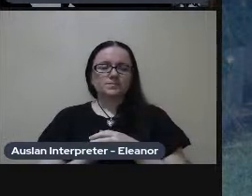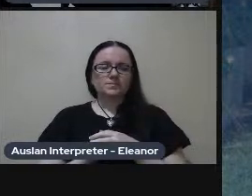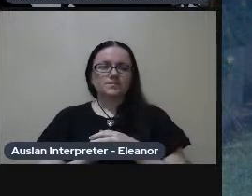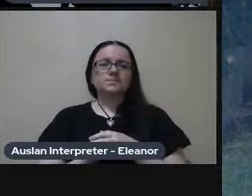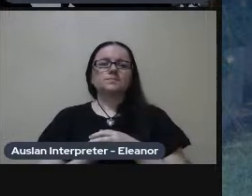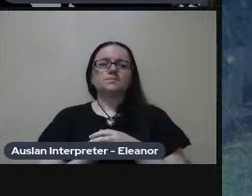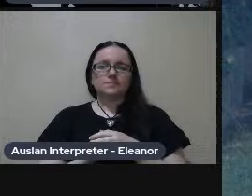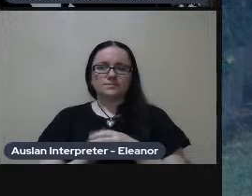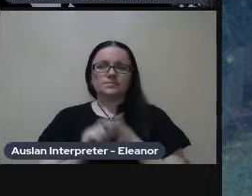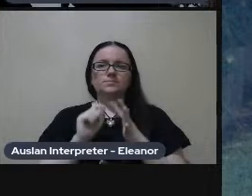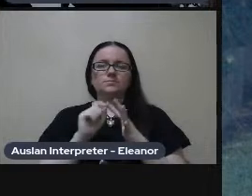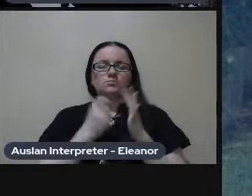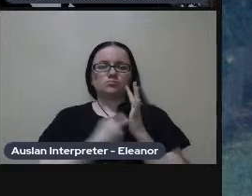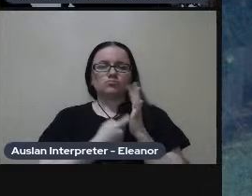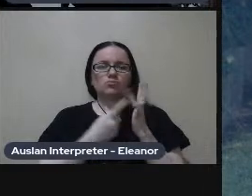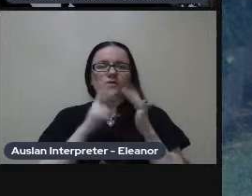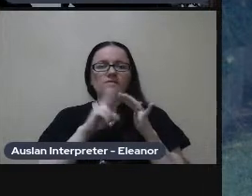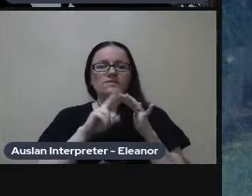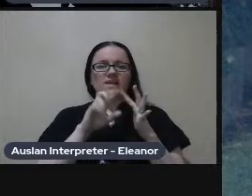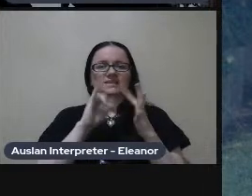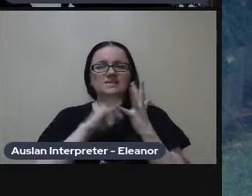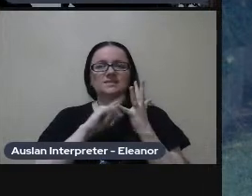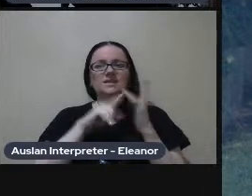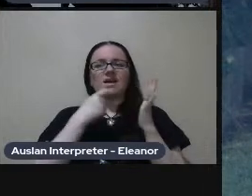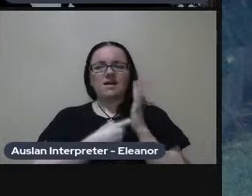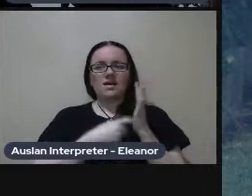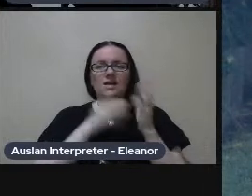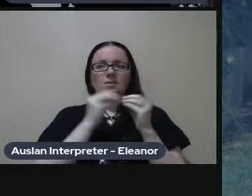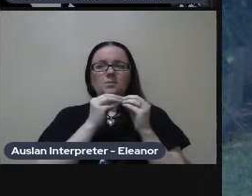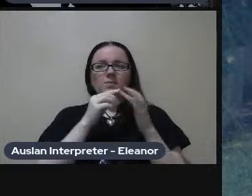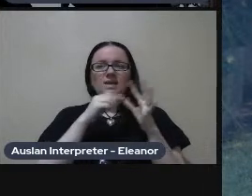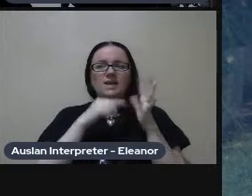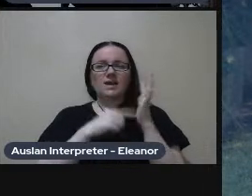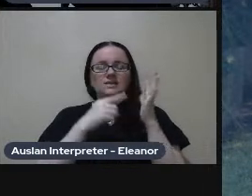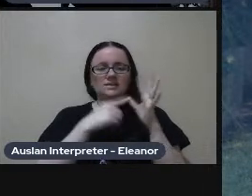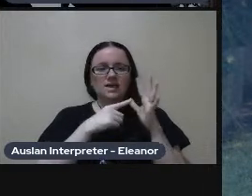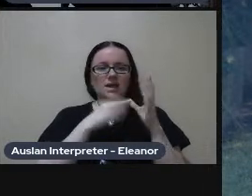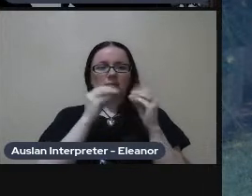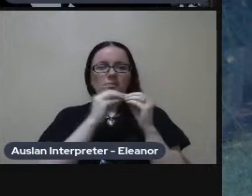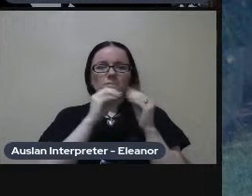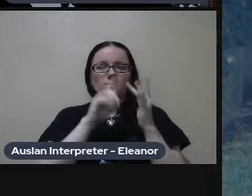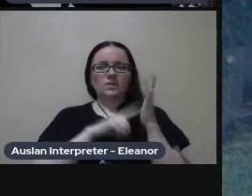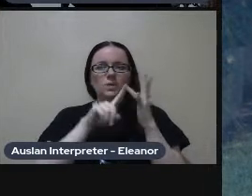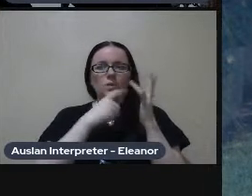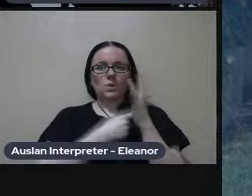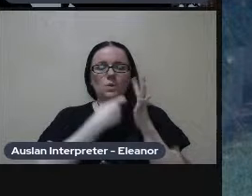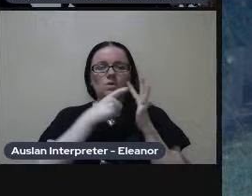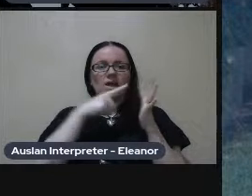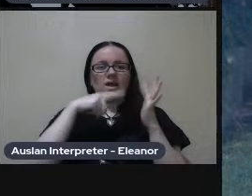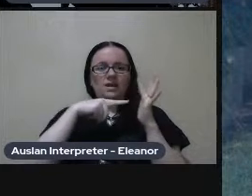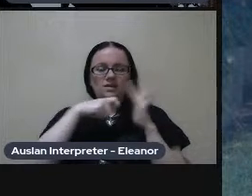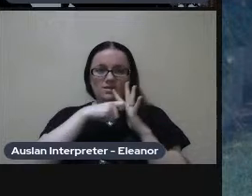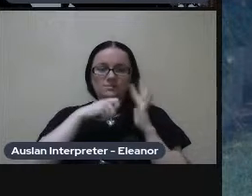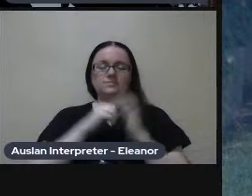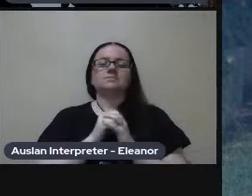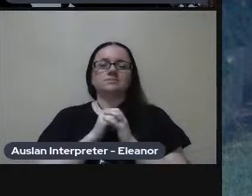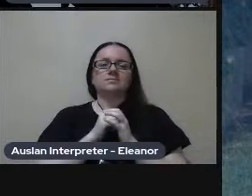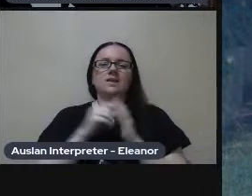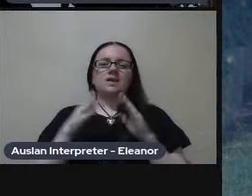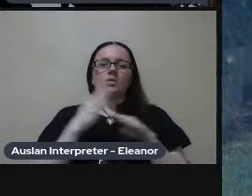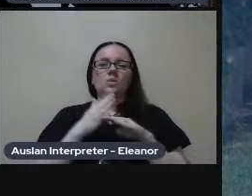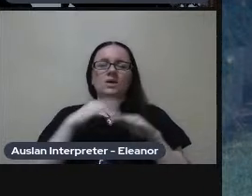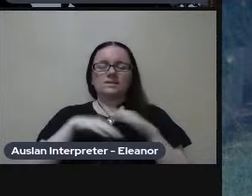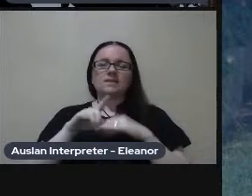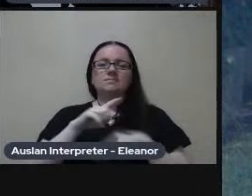So Professor Beate Bjorek is a clinical academic pharmacist for the Hunter Medical Research Institute, Uni of Newcastle and Hunter New England Local